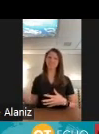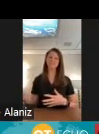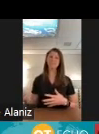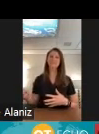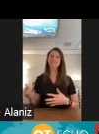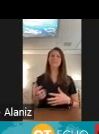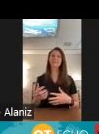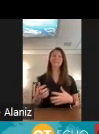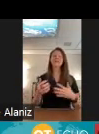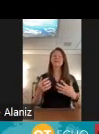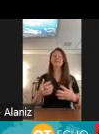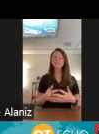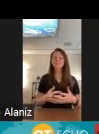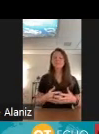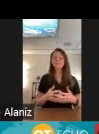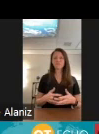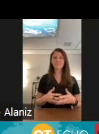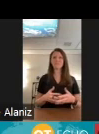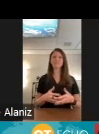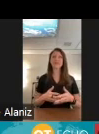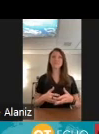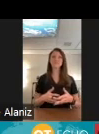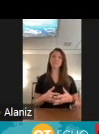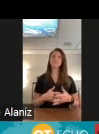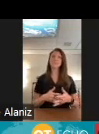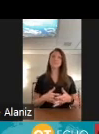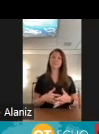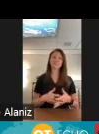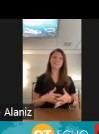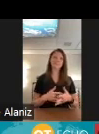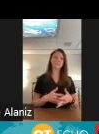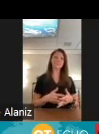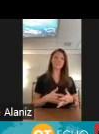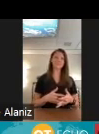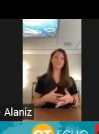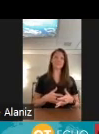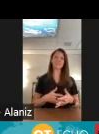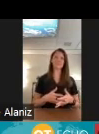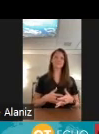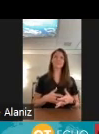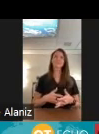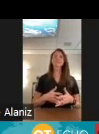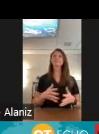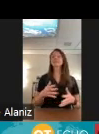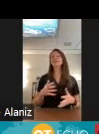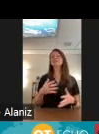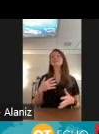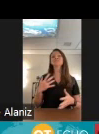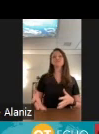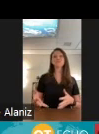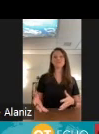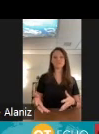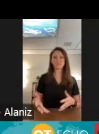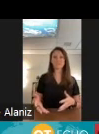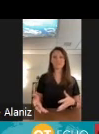working? And the reason that we feel that exercise is so effective for improving executive function is because of